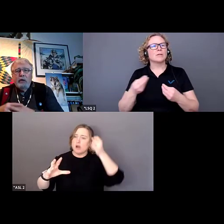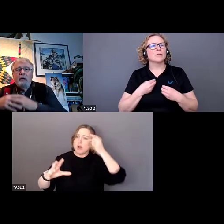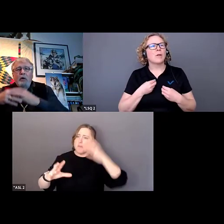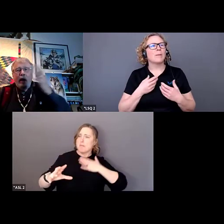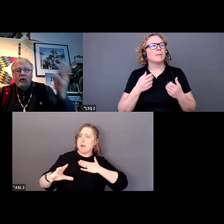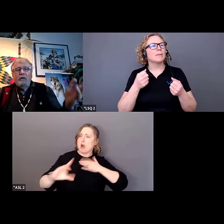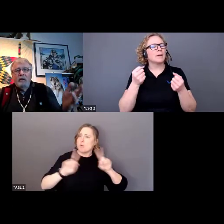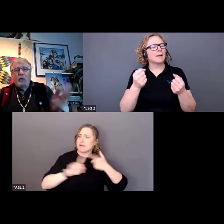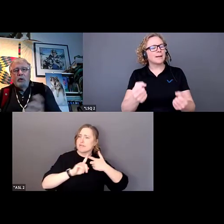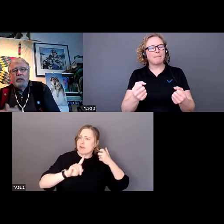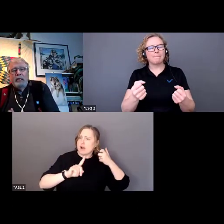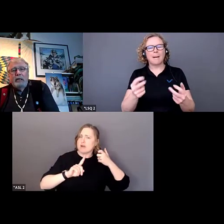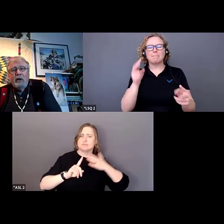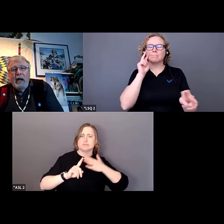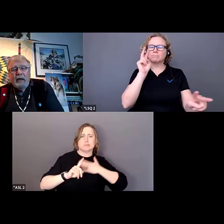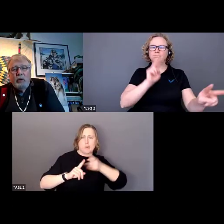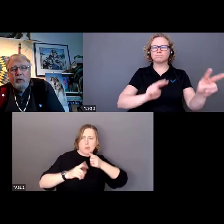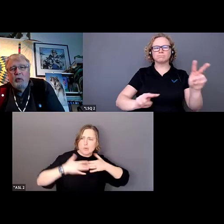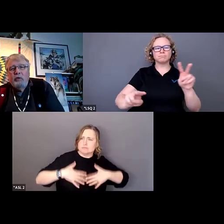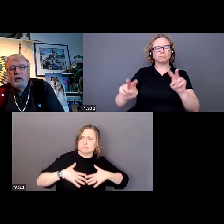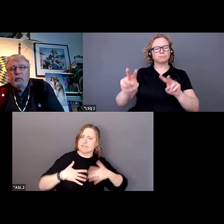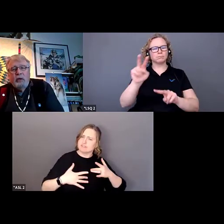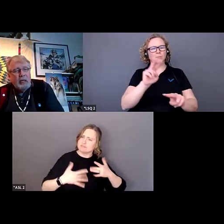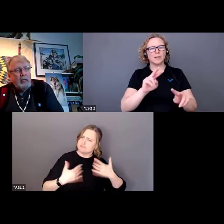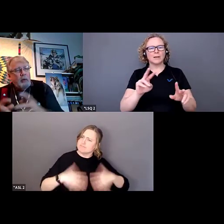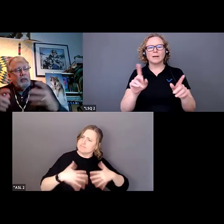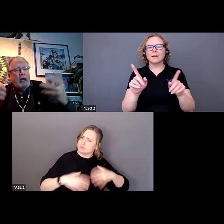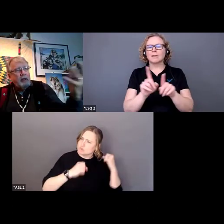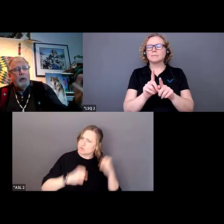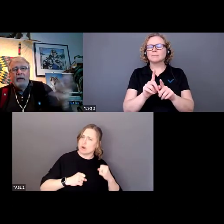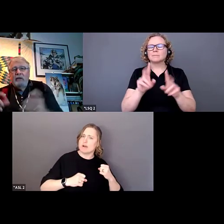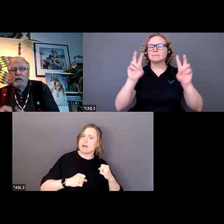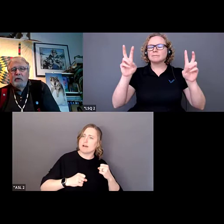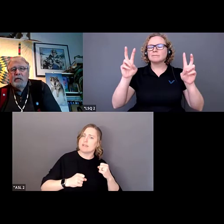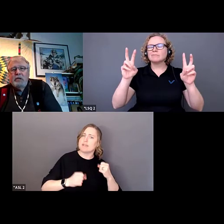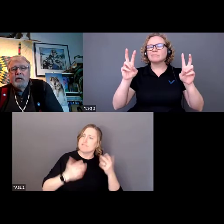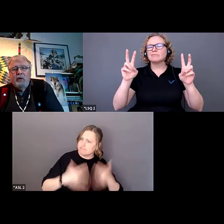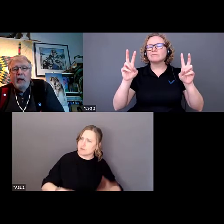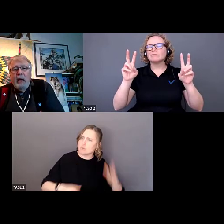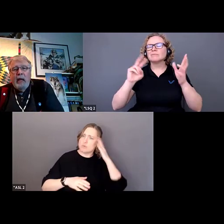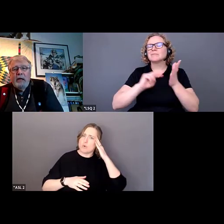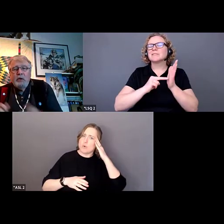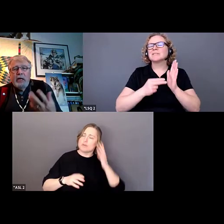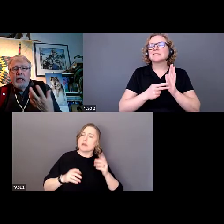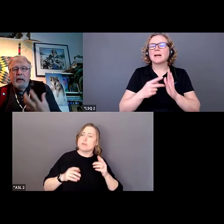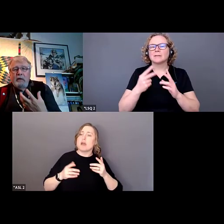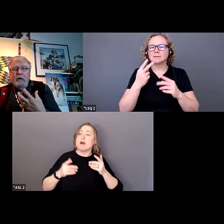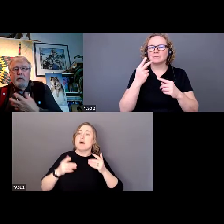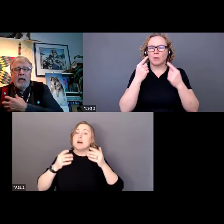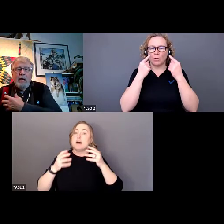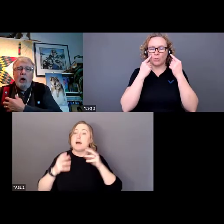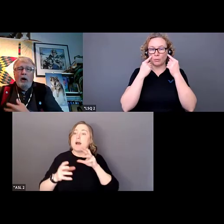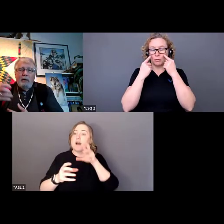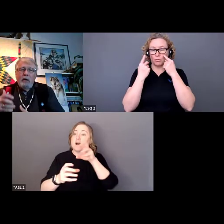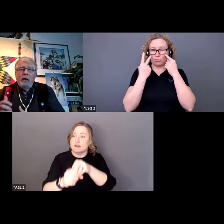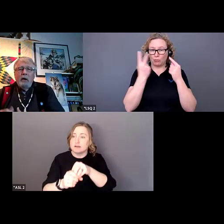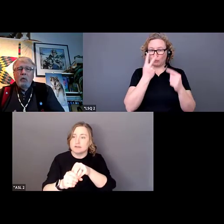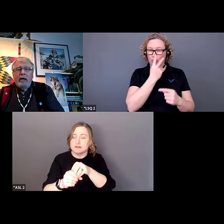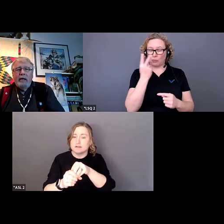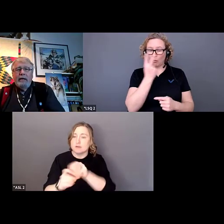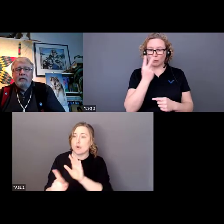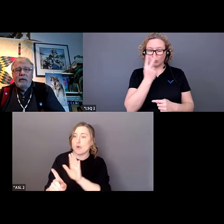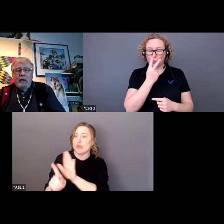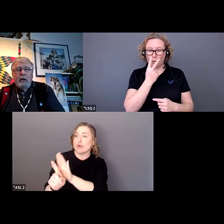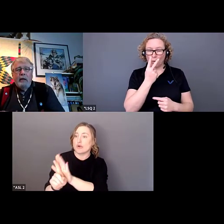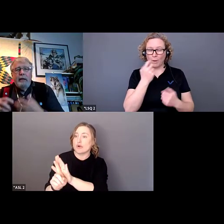and then you can go out into the world and interact with those and with other ways and other teachings, and you can then take on